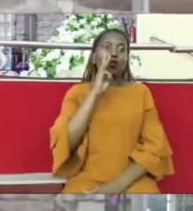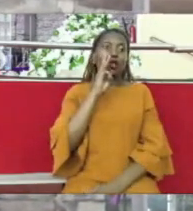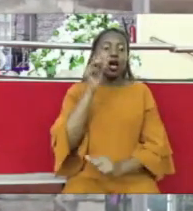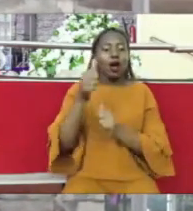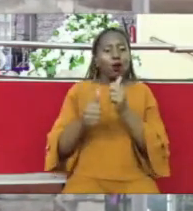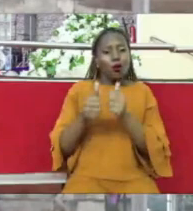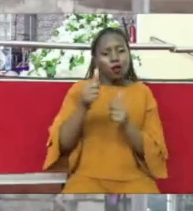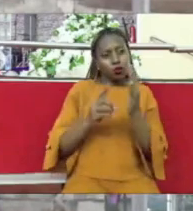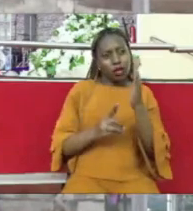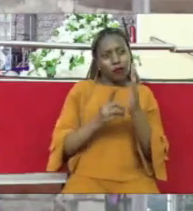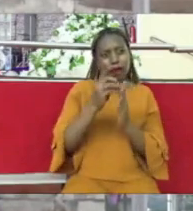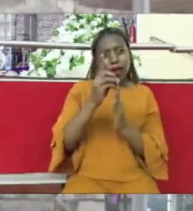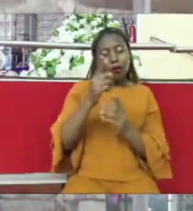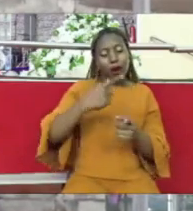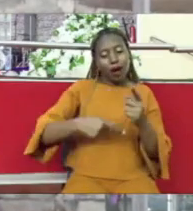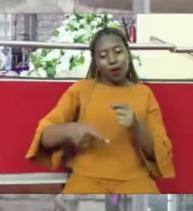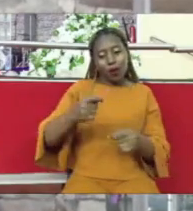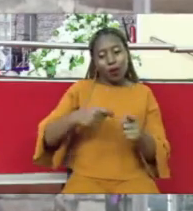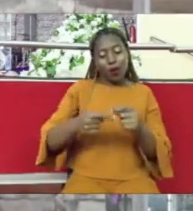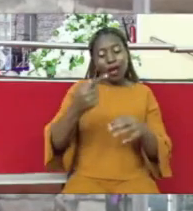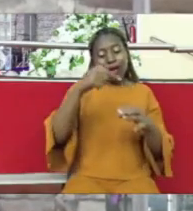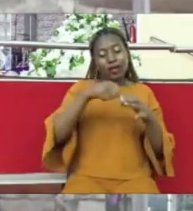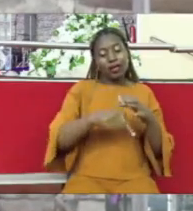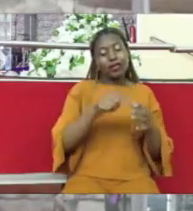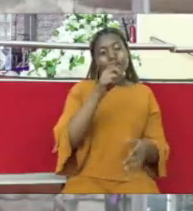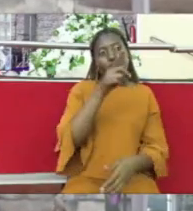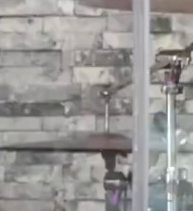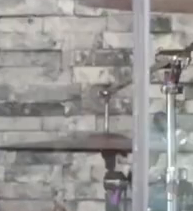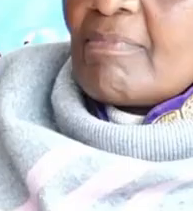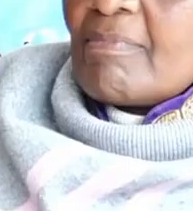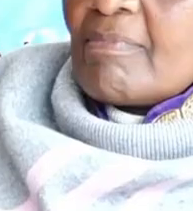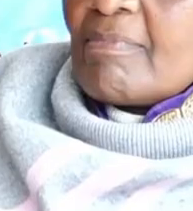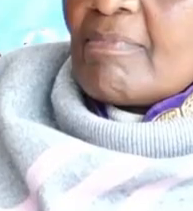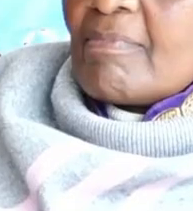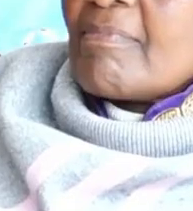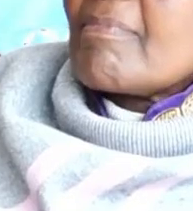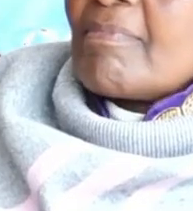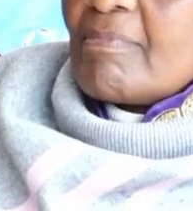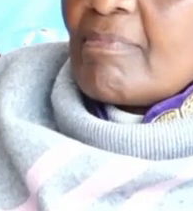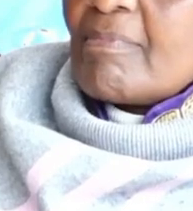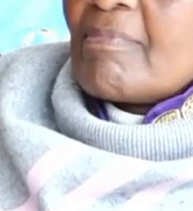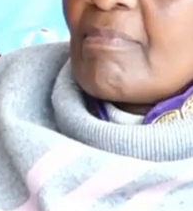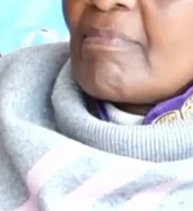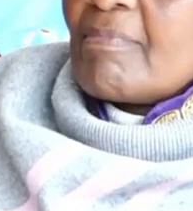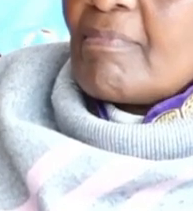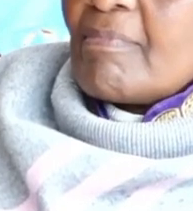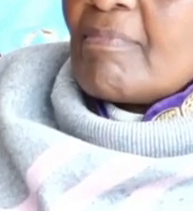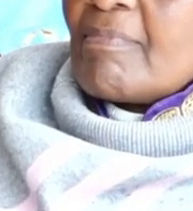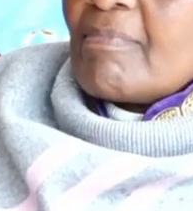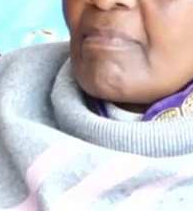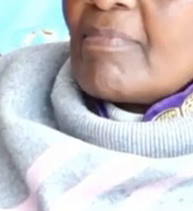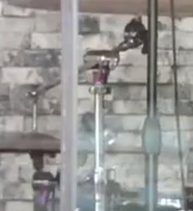well right inside of you. And you will never thirst again. Jesus